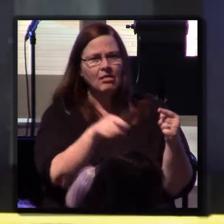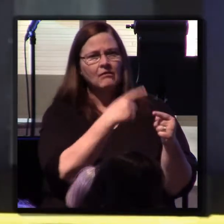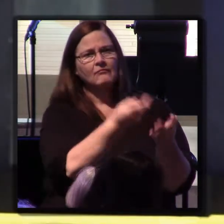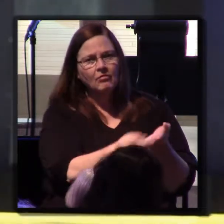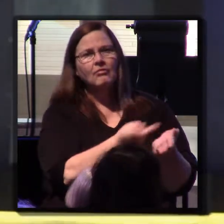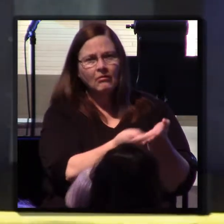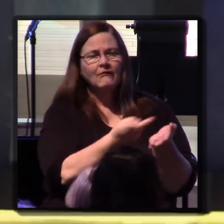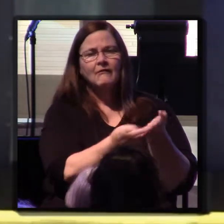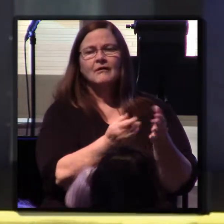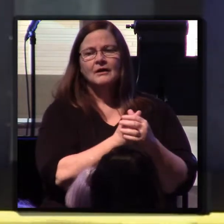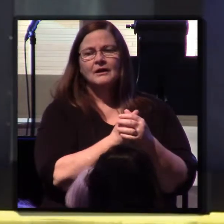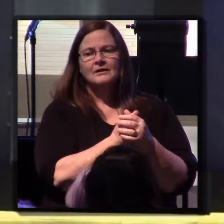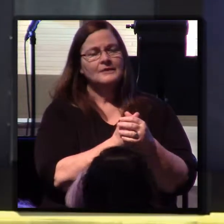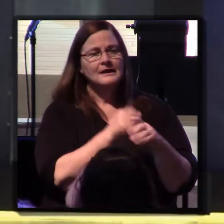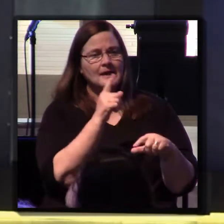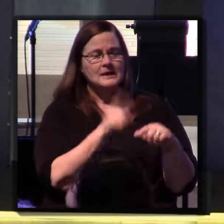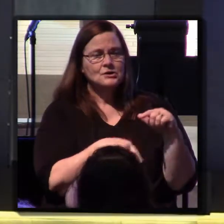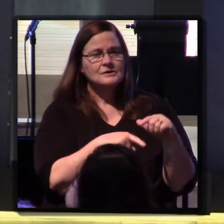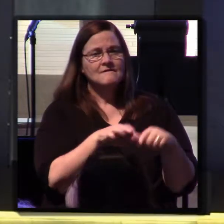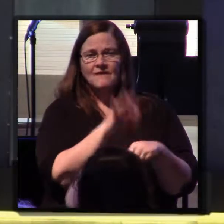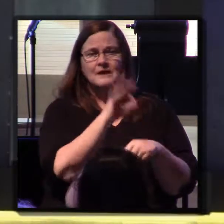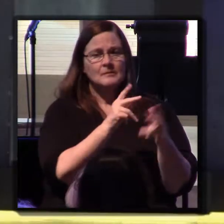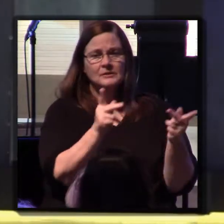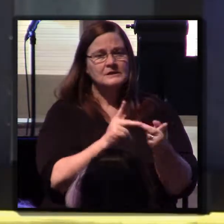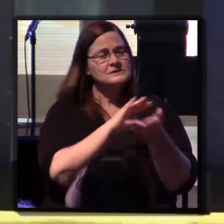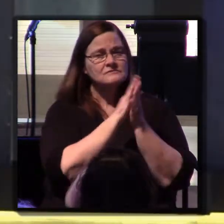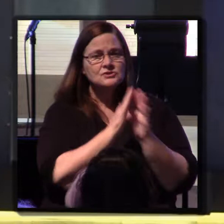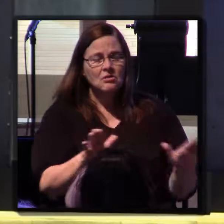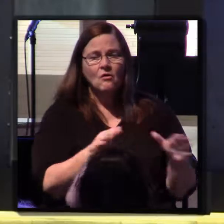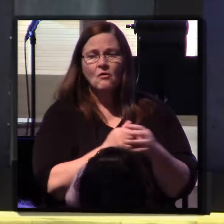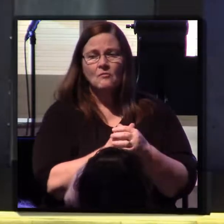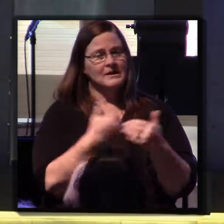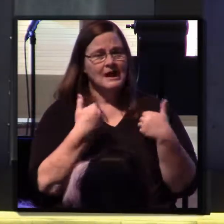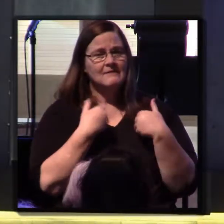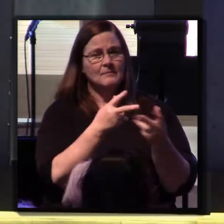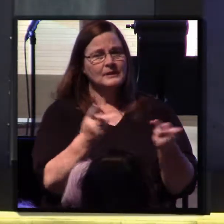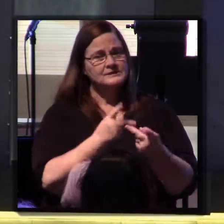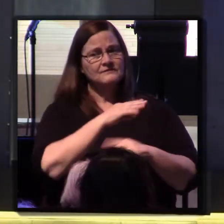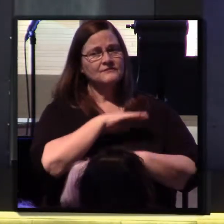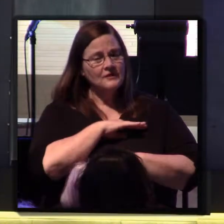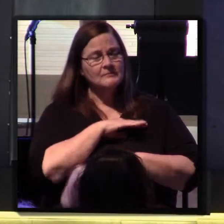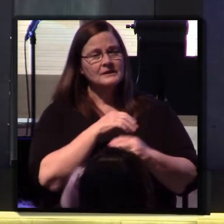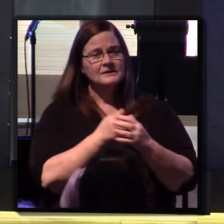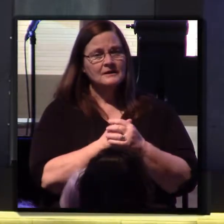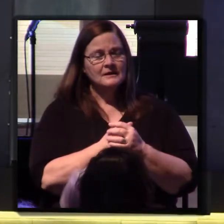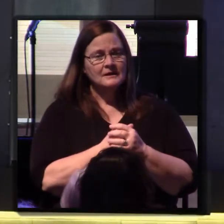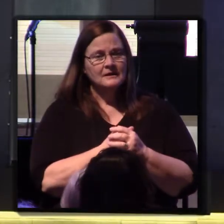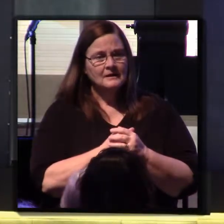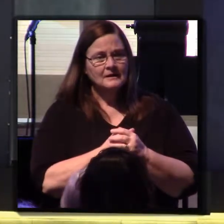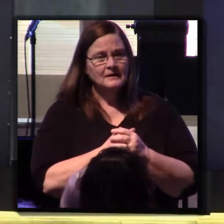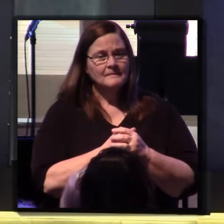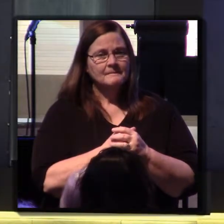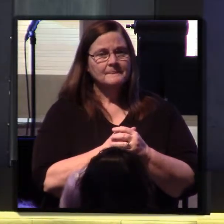Israel and the hopelessness of the cycle in which they found themselves, their inability to find a place of shalom, to come to